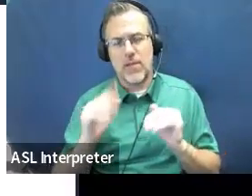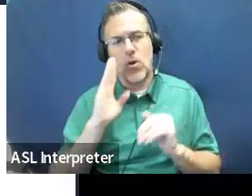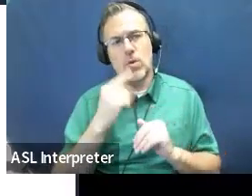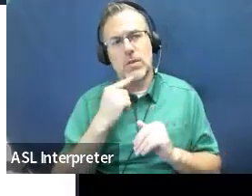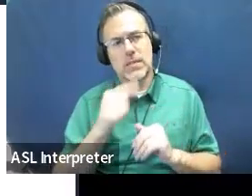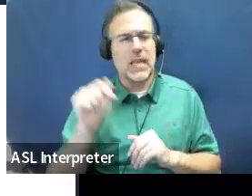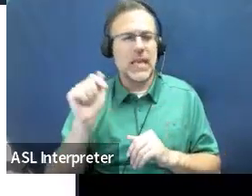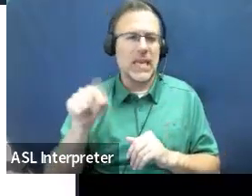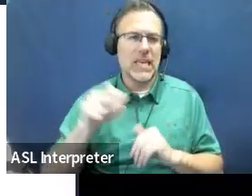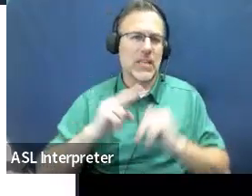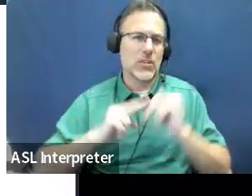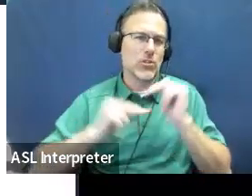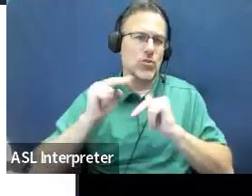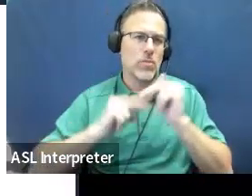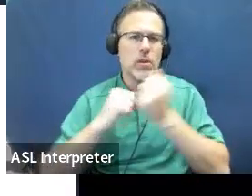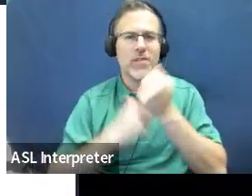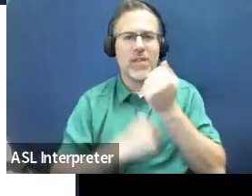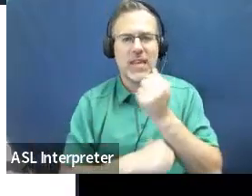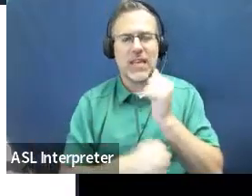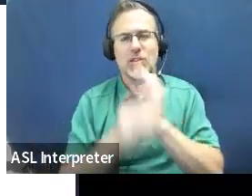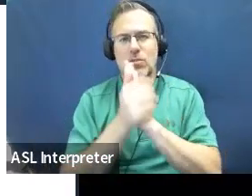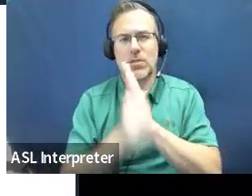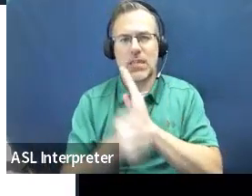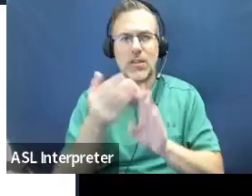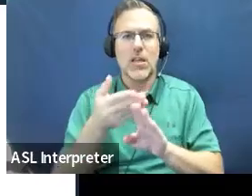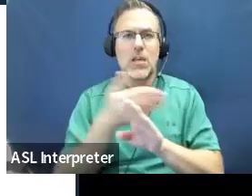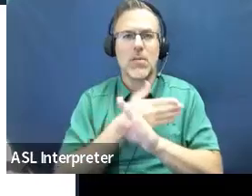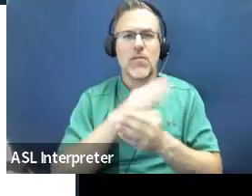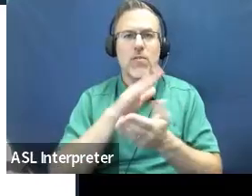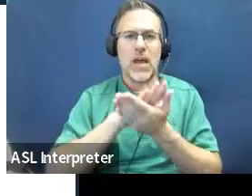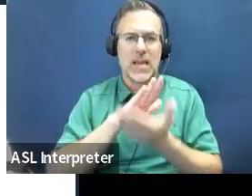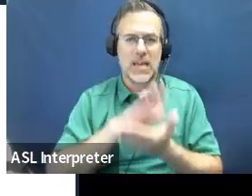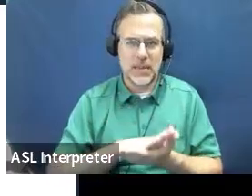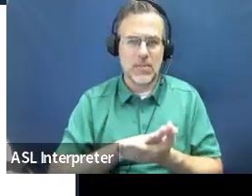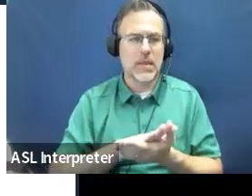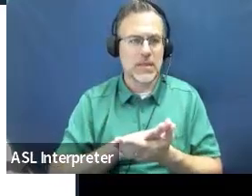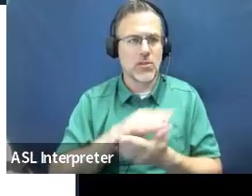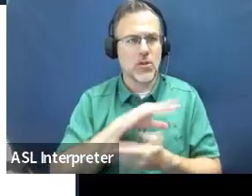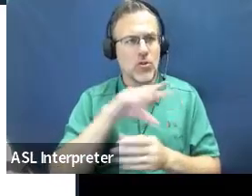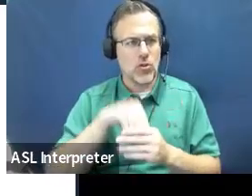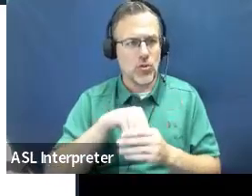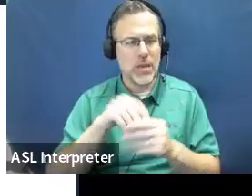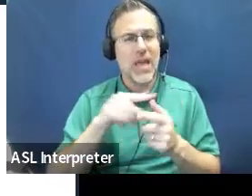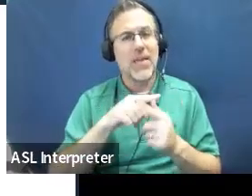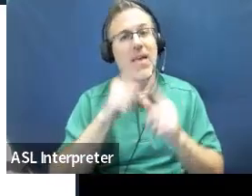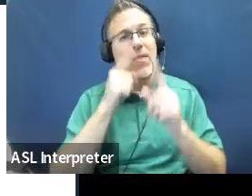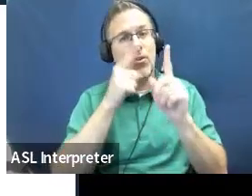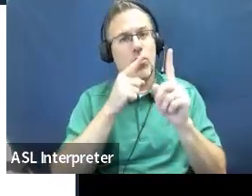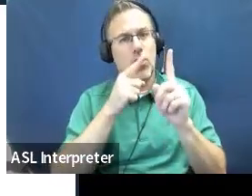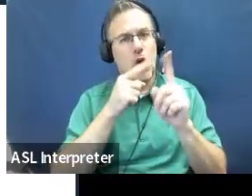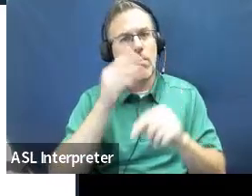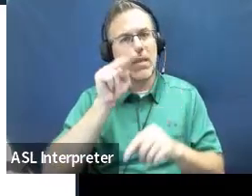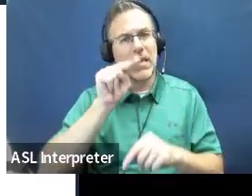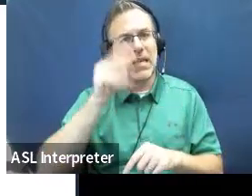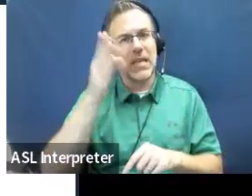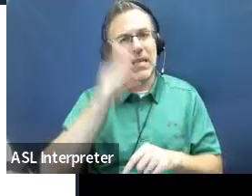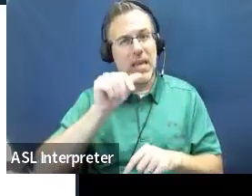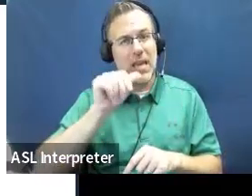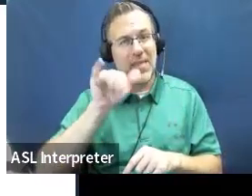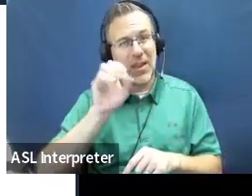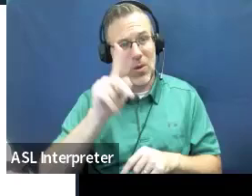so-and-so needs to build foundational skills before academics are targeted. And then under the goal, we put like NA. Is that okay?